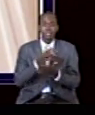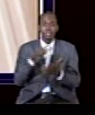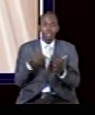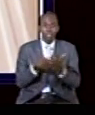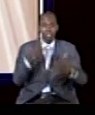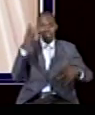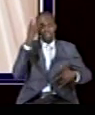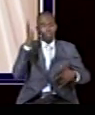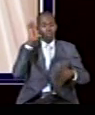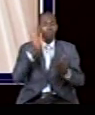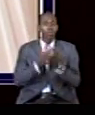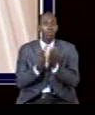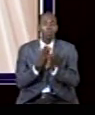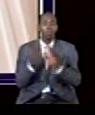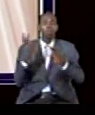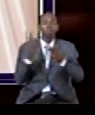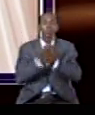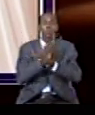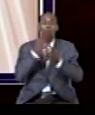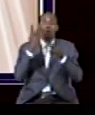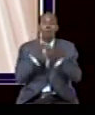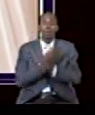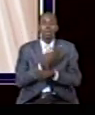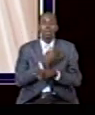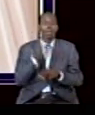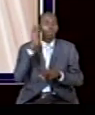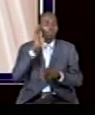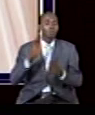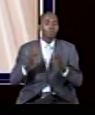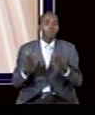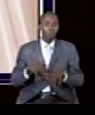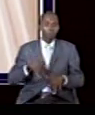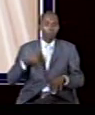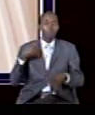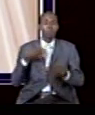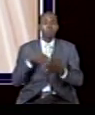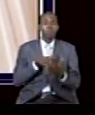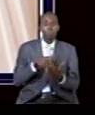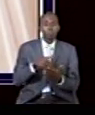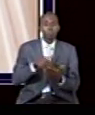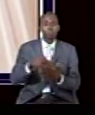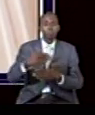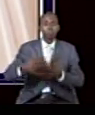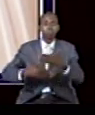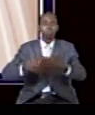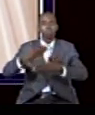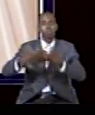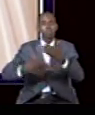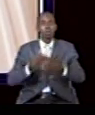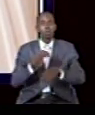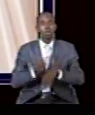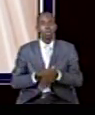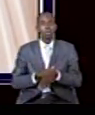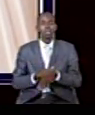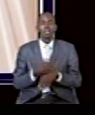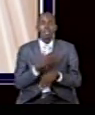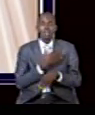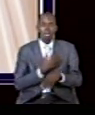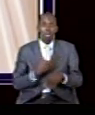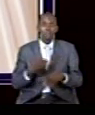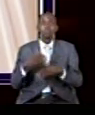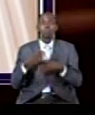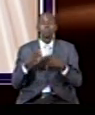and worse, and I would feel weaker and weaker as time went by. Having bought a lot of